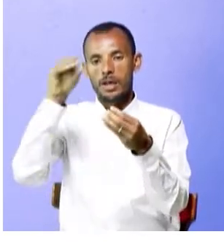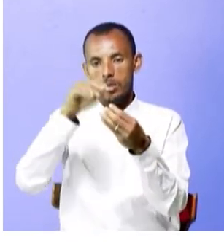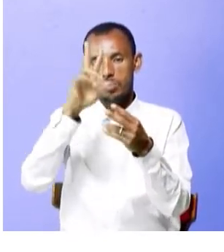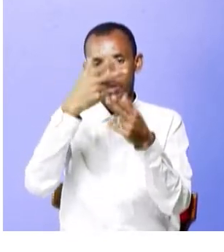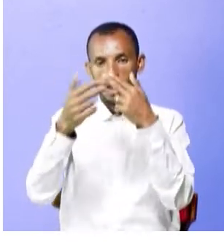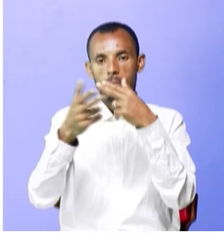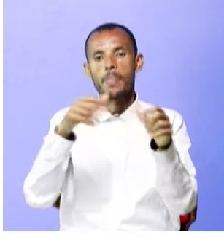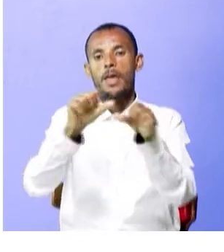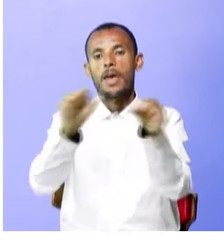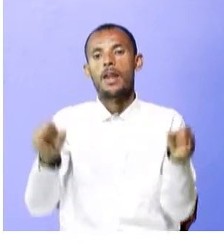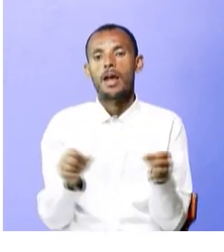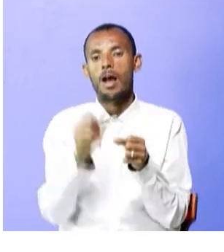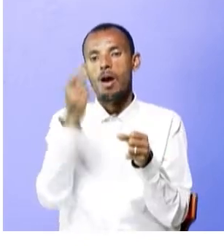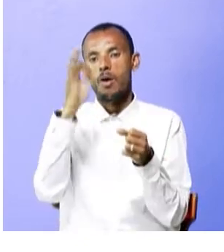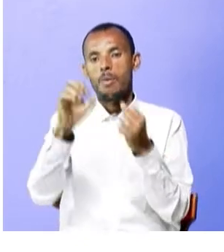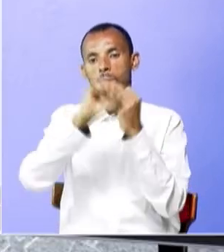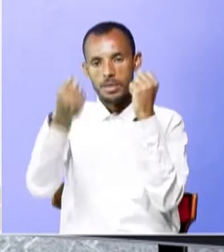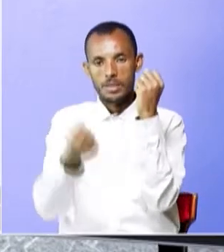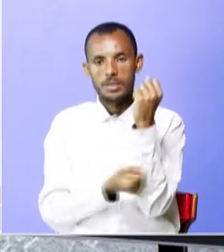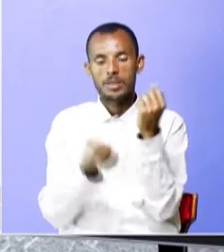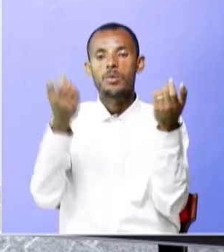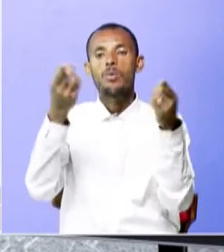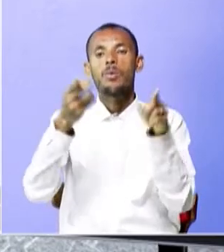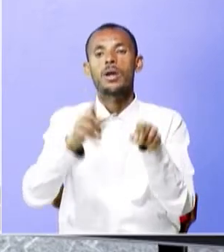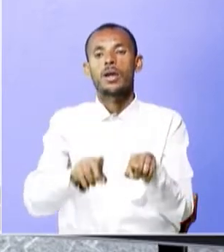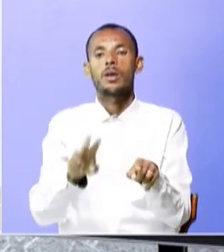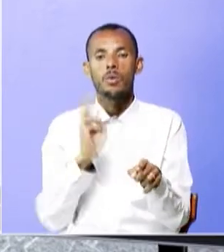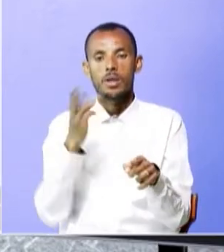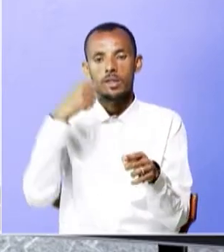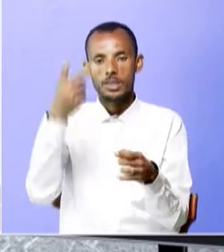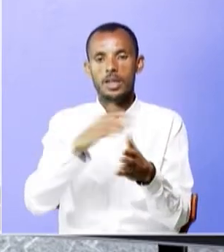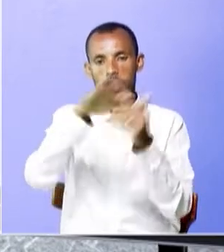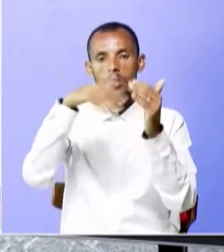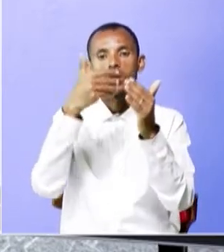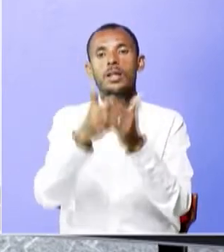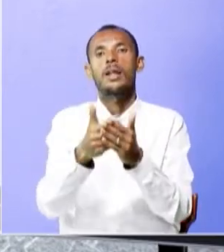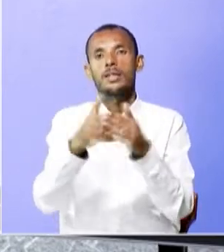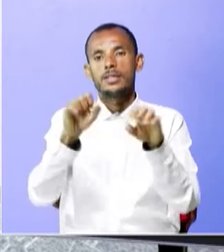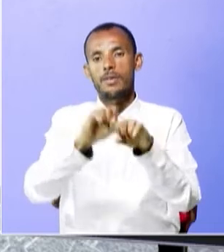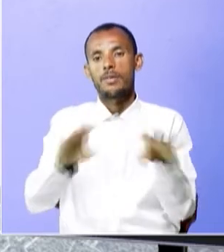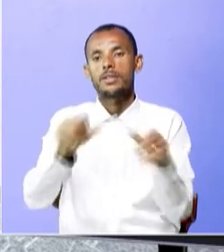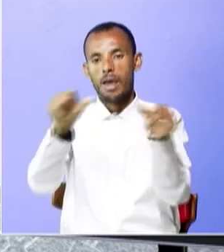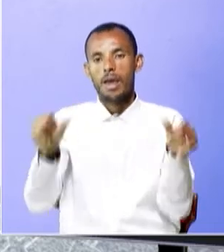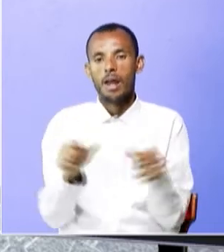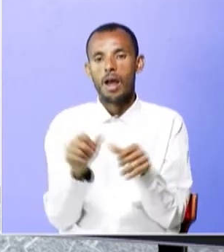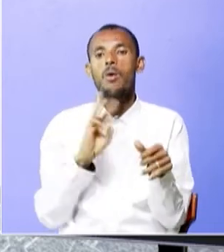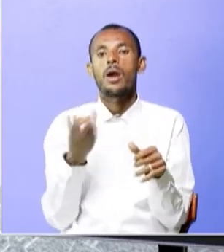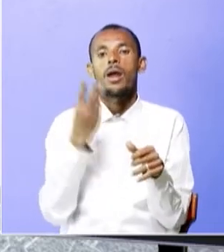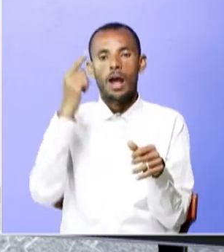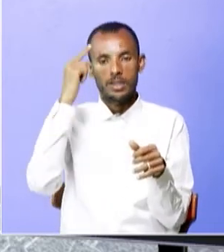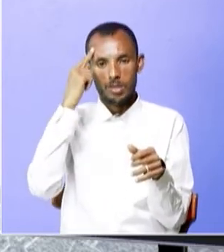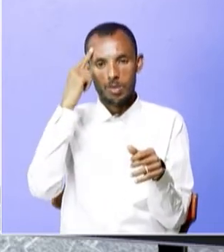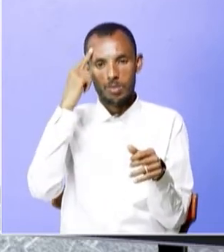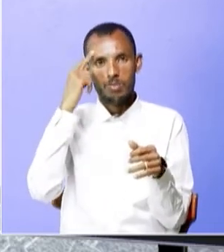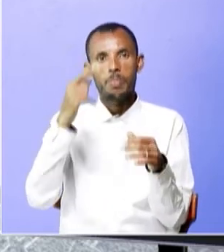area of the bases. Okay, so whenever we say total surface area, we are assuming the area of